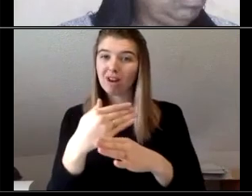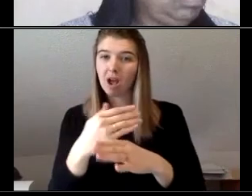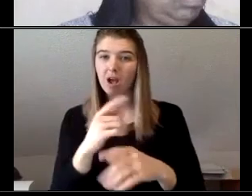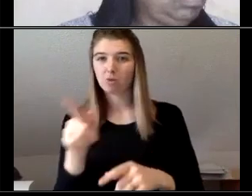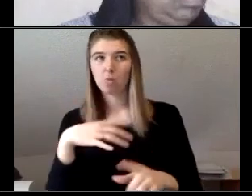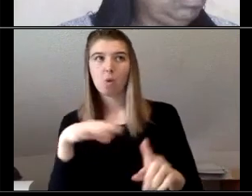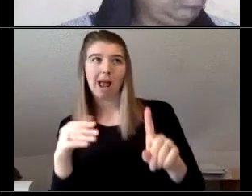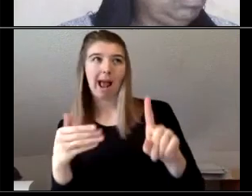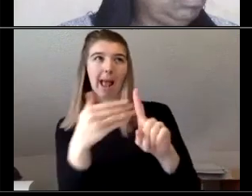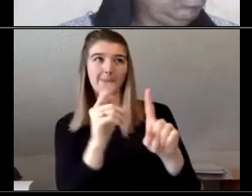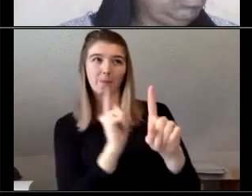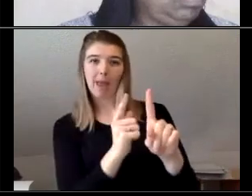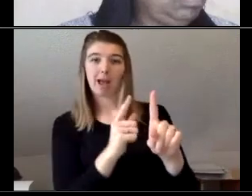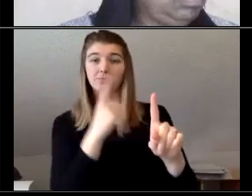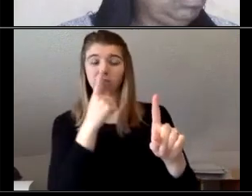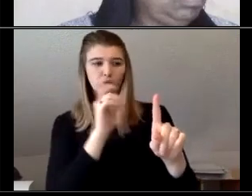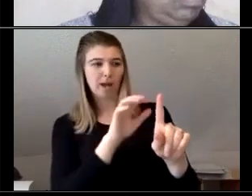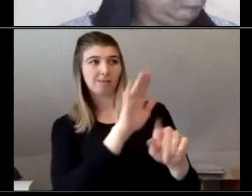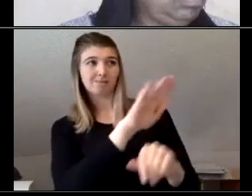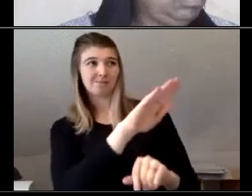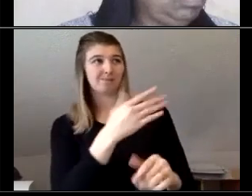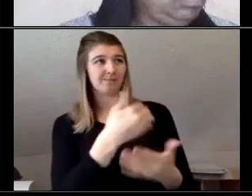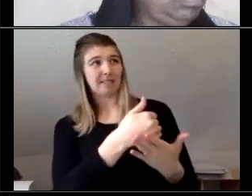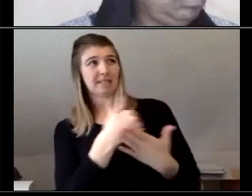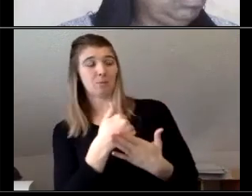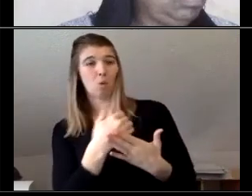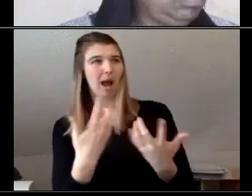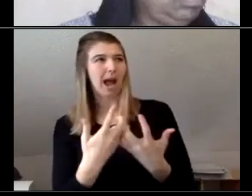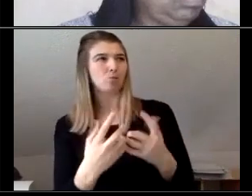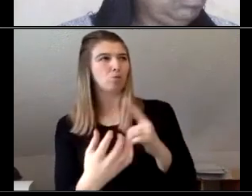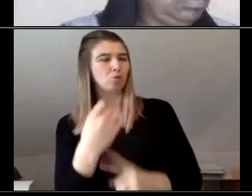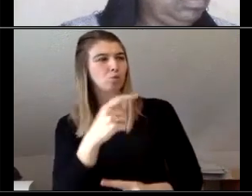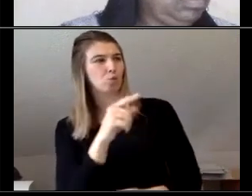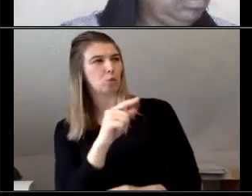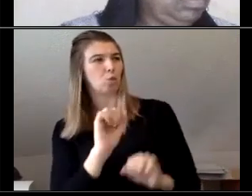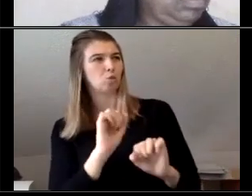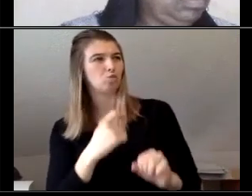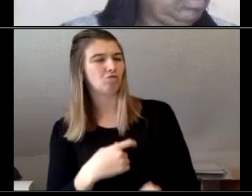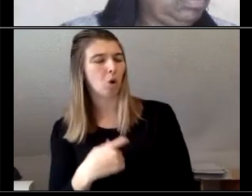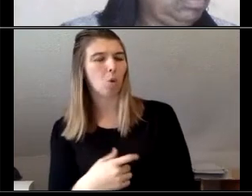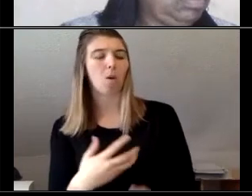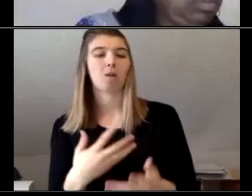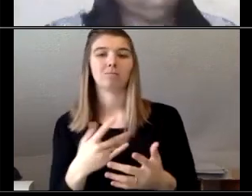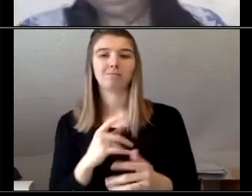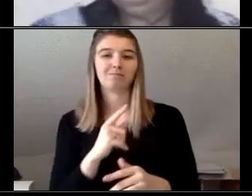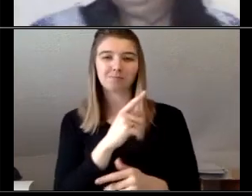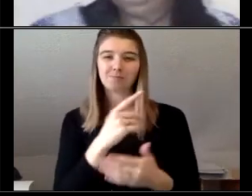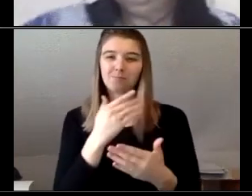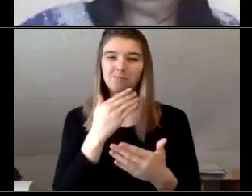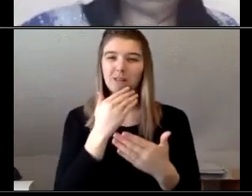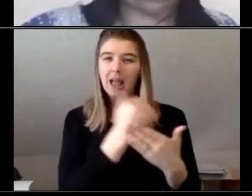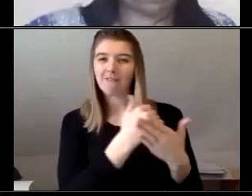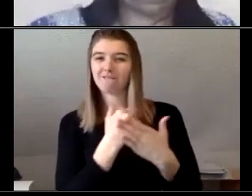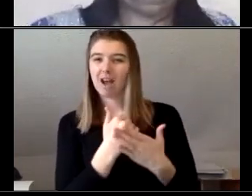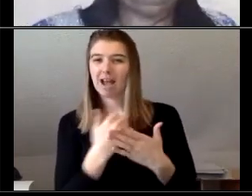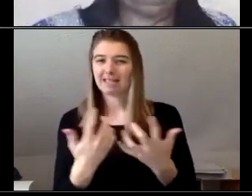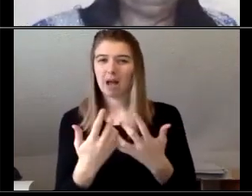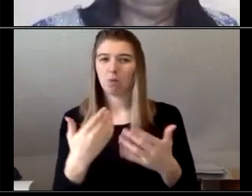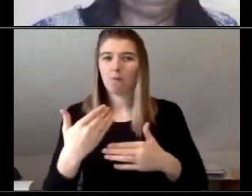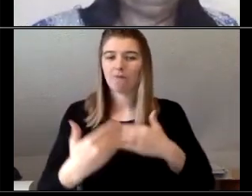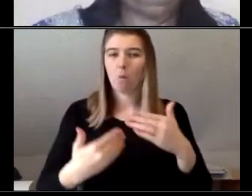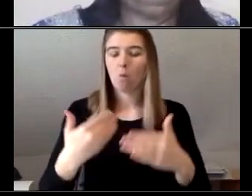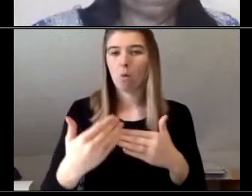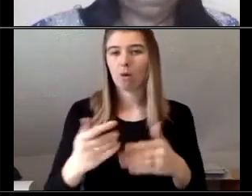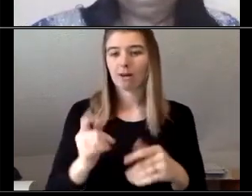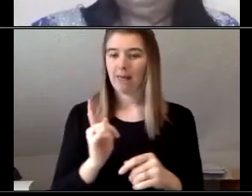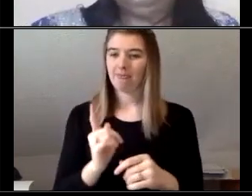and building up those networks and getting advice on how to move forward. I think they're really building that